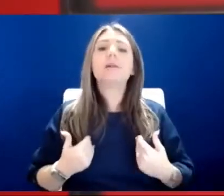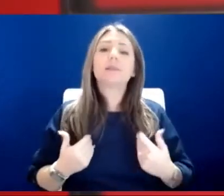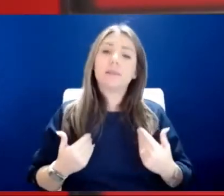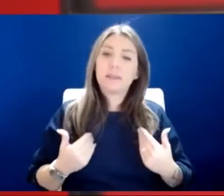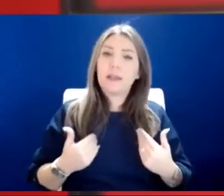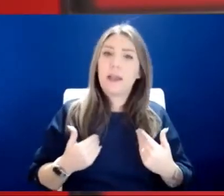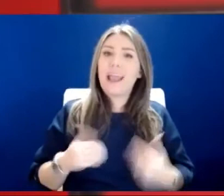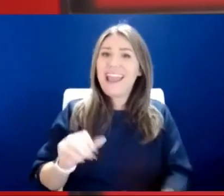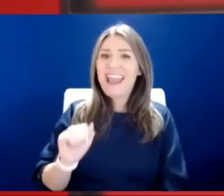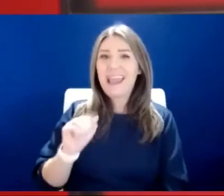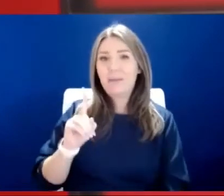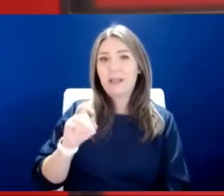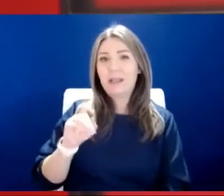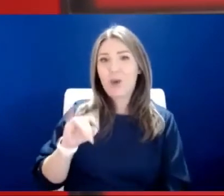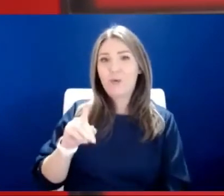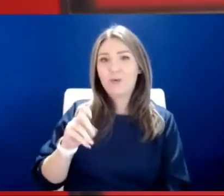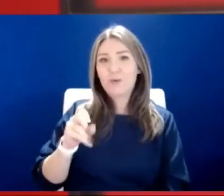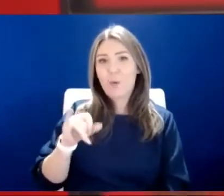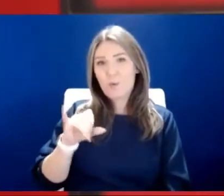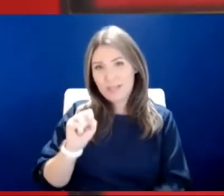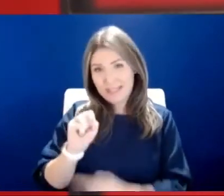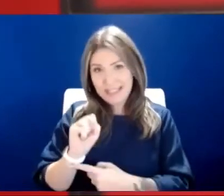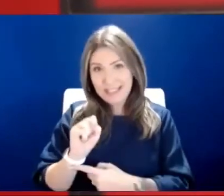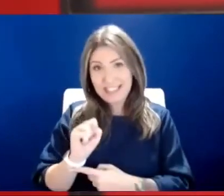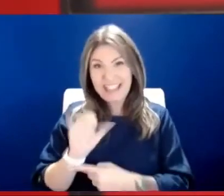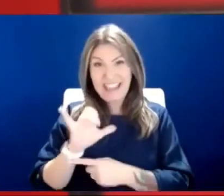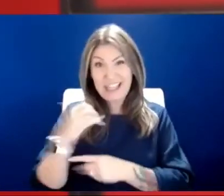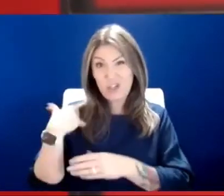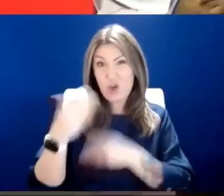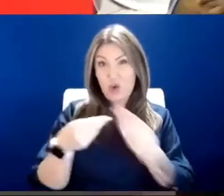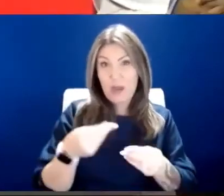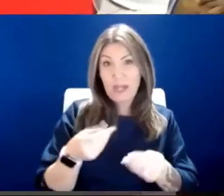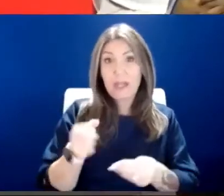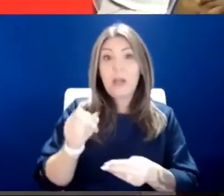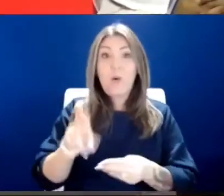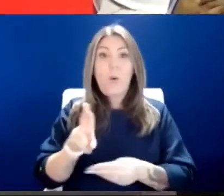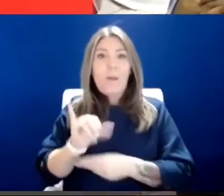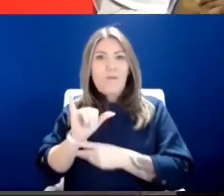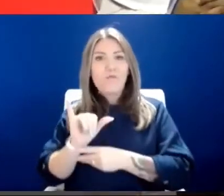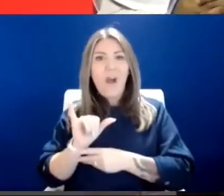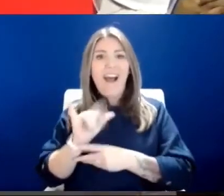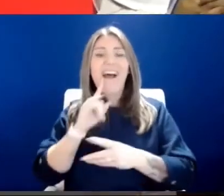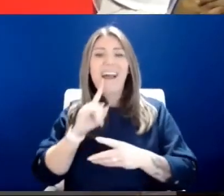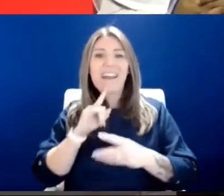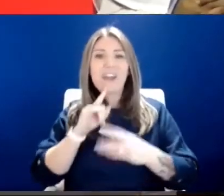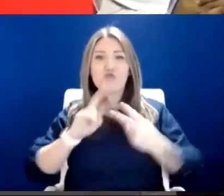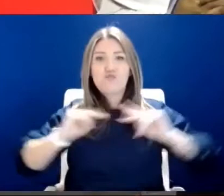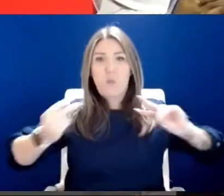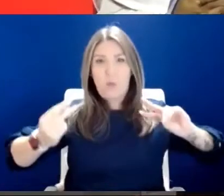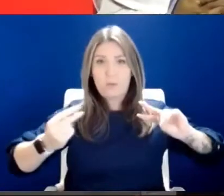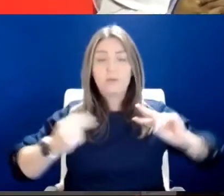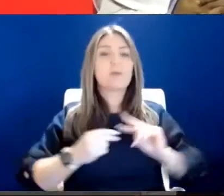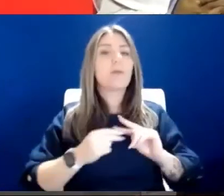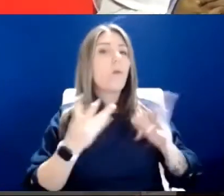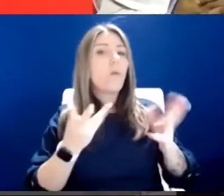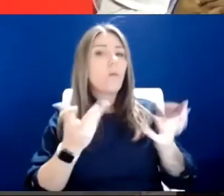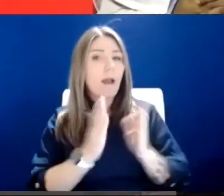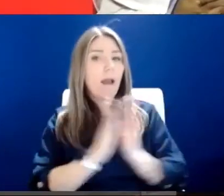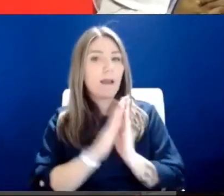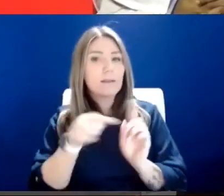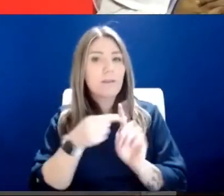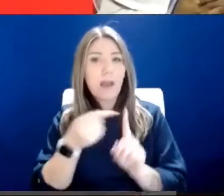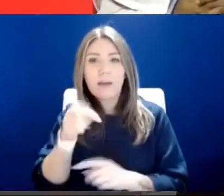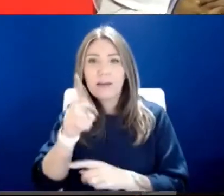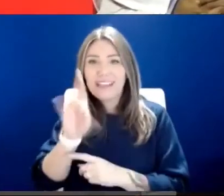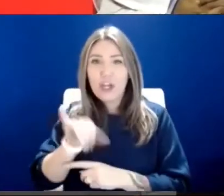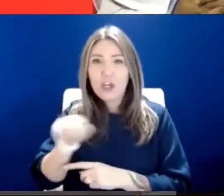amyloidosis, which is either hereditary or the wild type. I want to ask you about Gary Jr. Gary's son, Gary